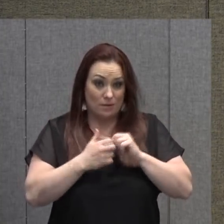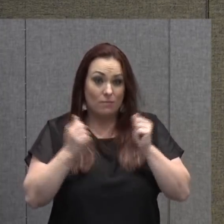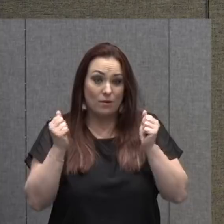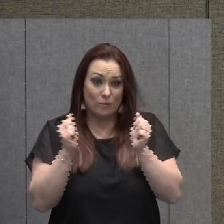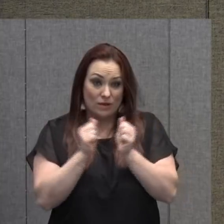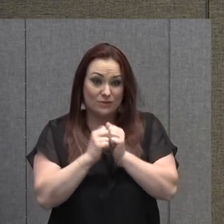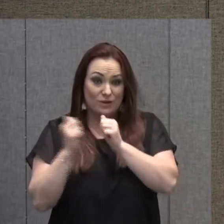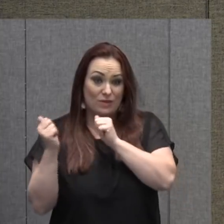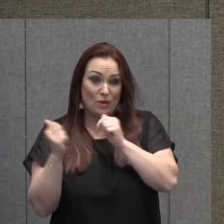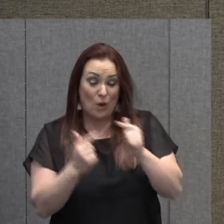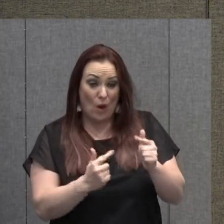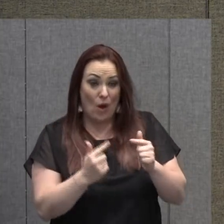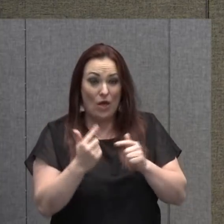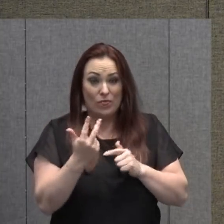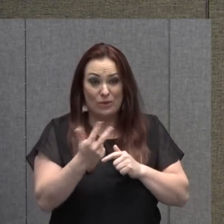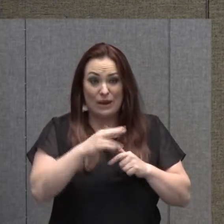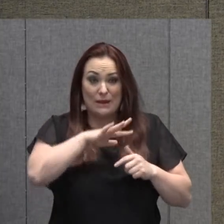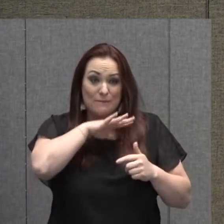The wolf